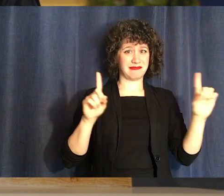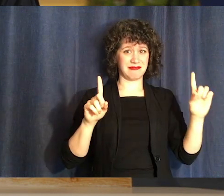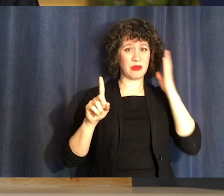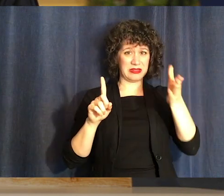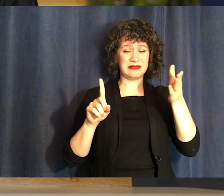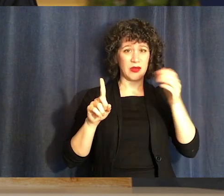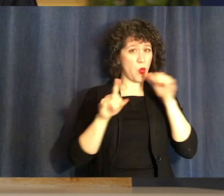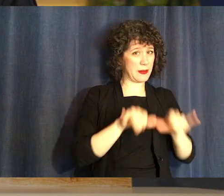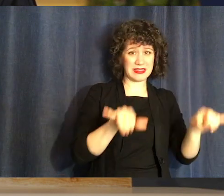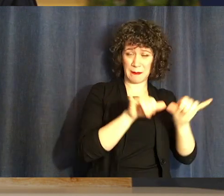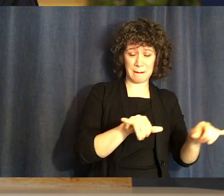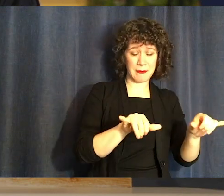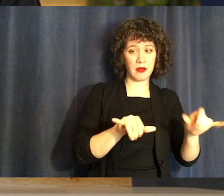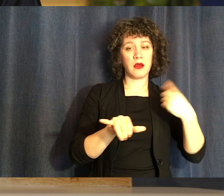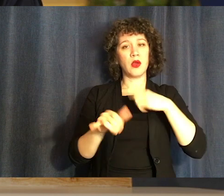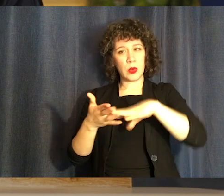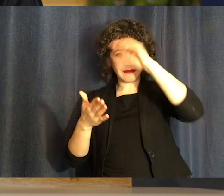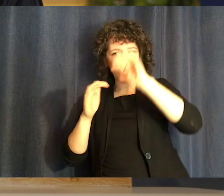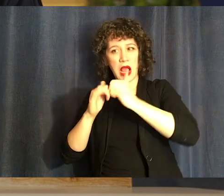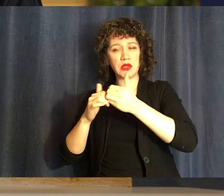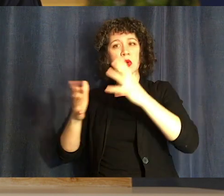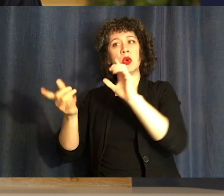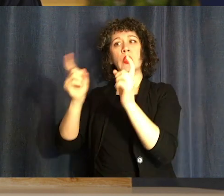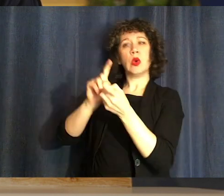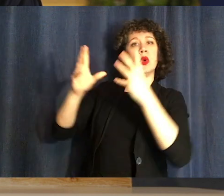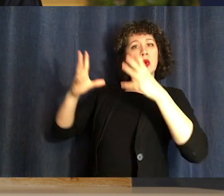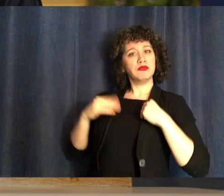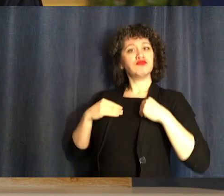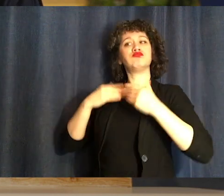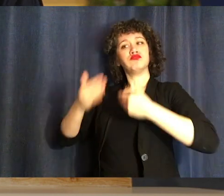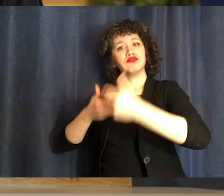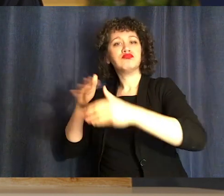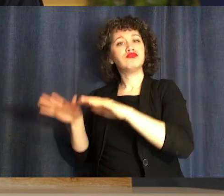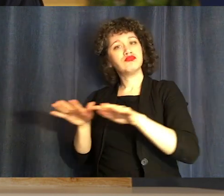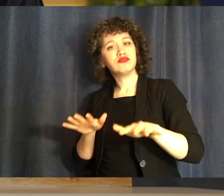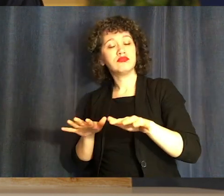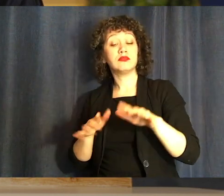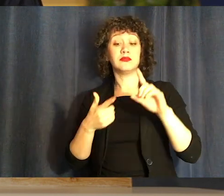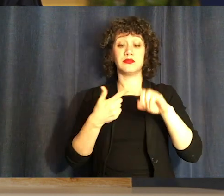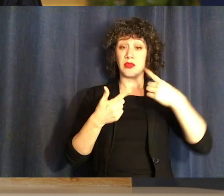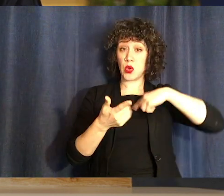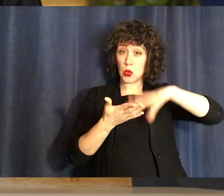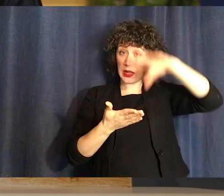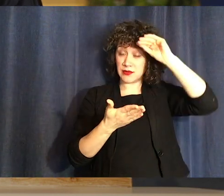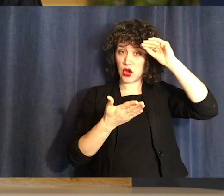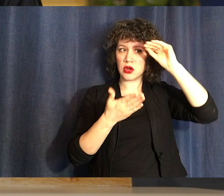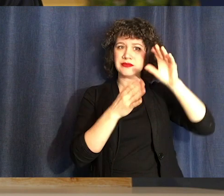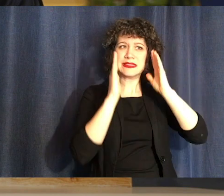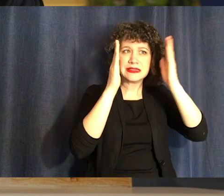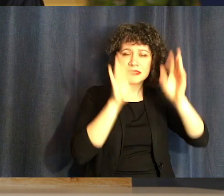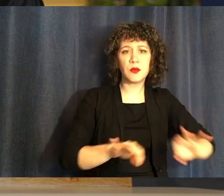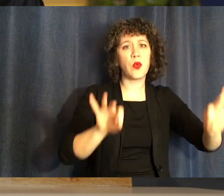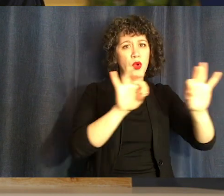and go with the flow. Secondly, we learned the value of listening and how important it is to value the knowledge that